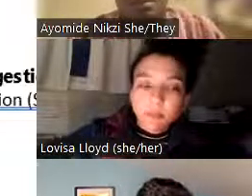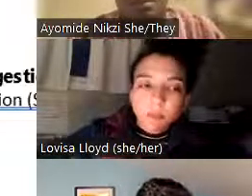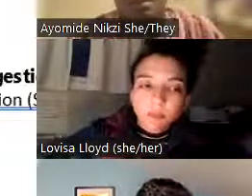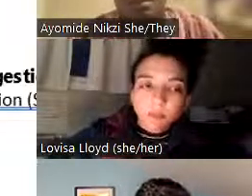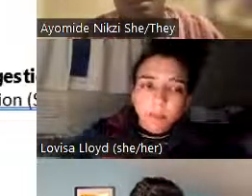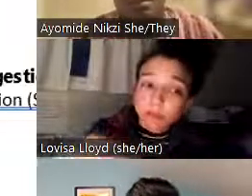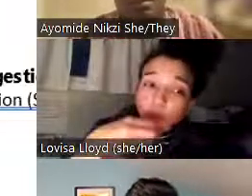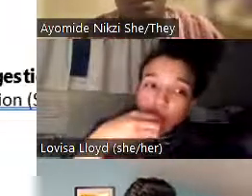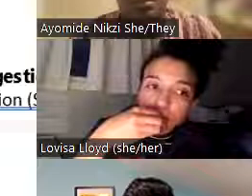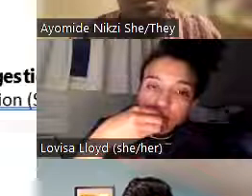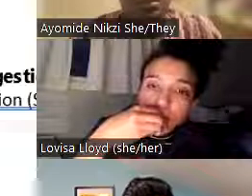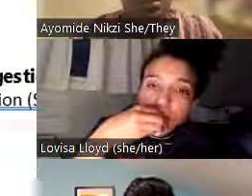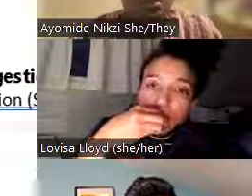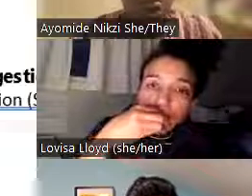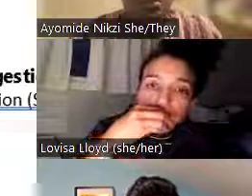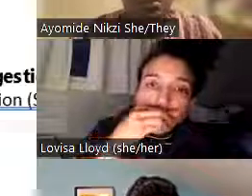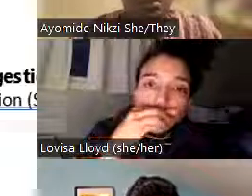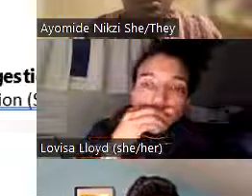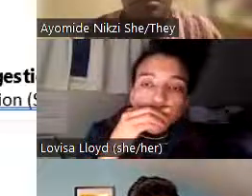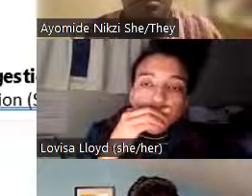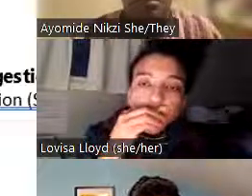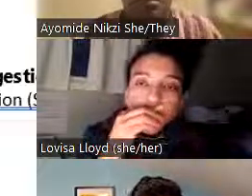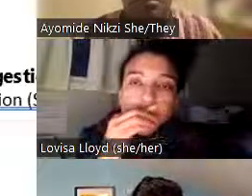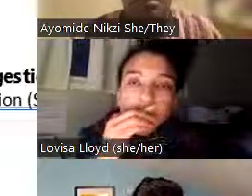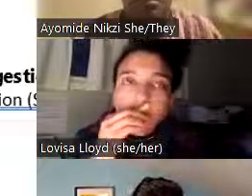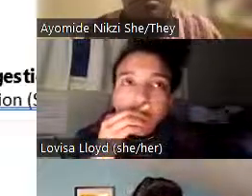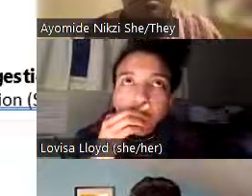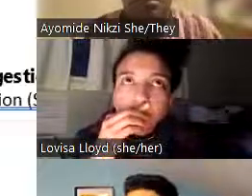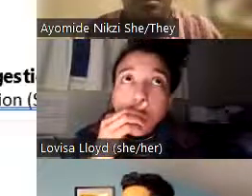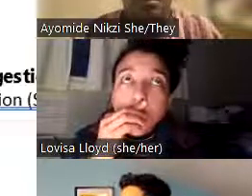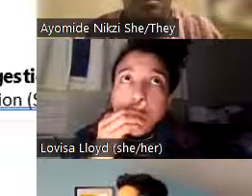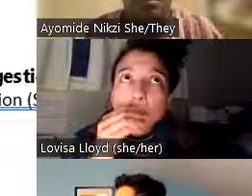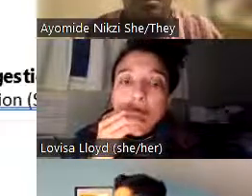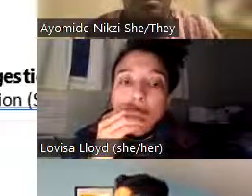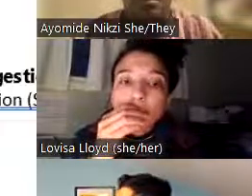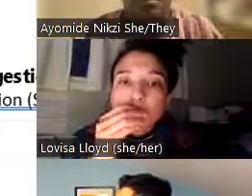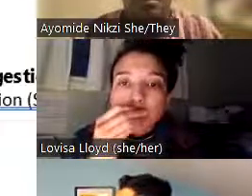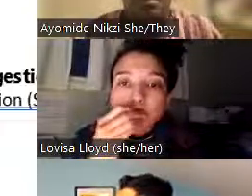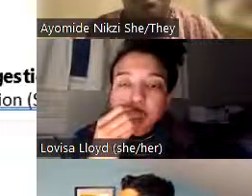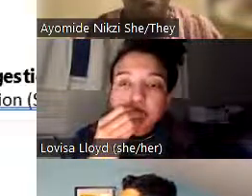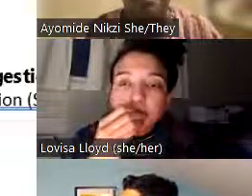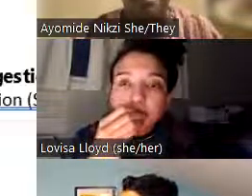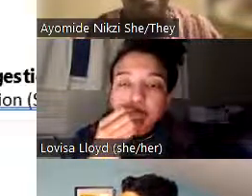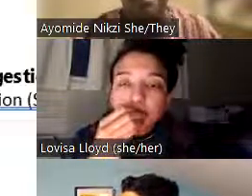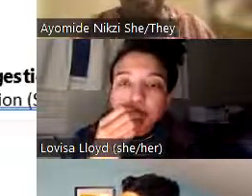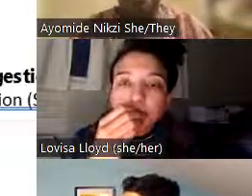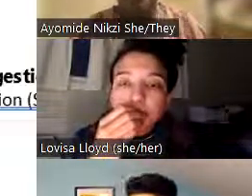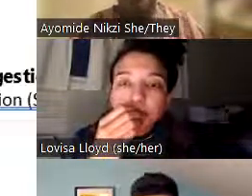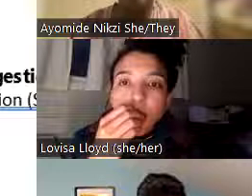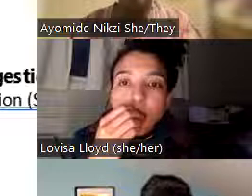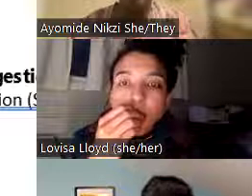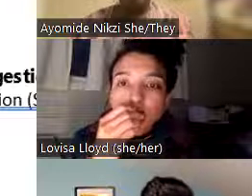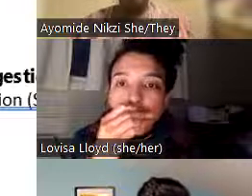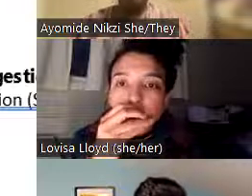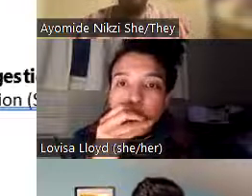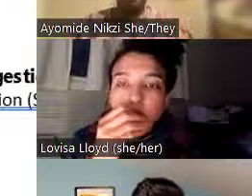I can understand using common sense, but being instructed is patronizing language, and I can't